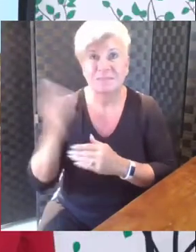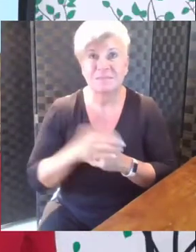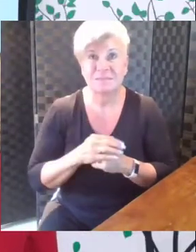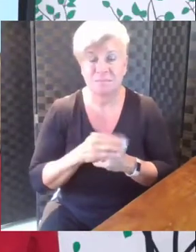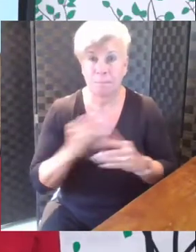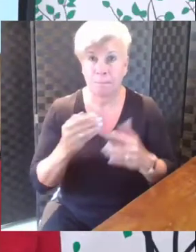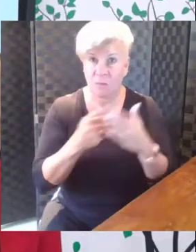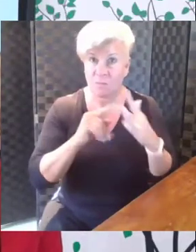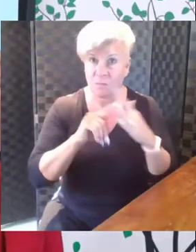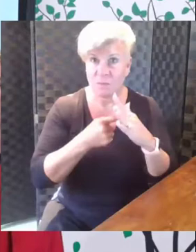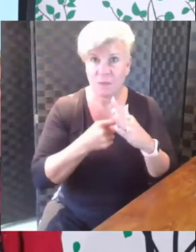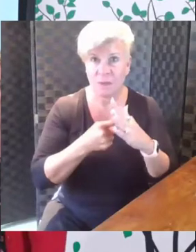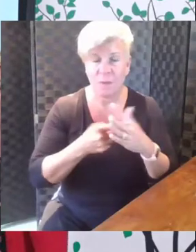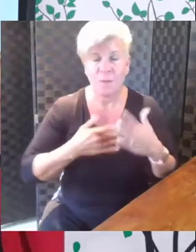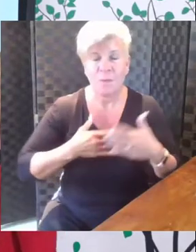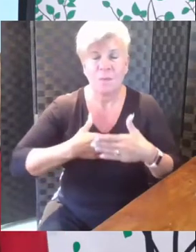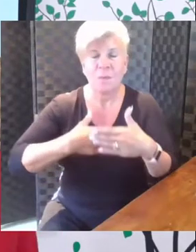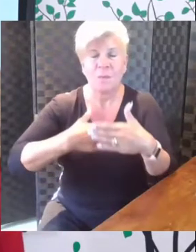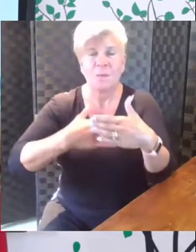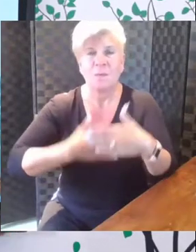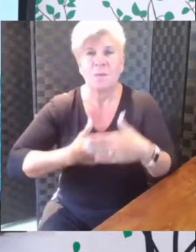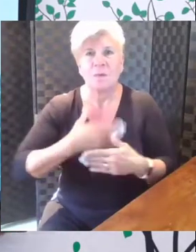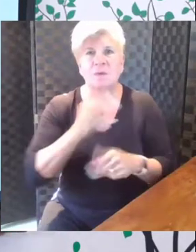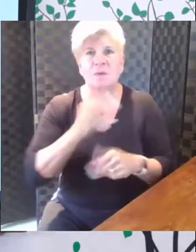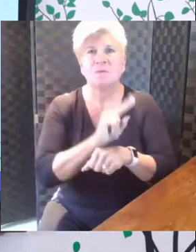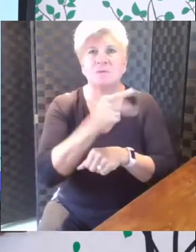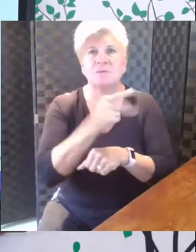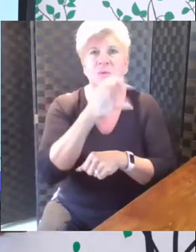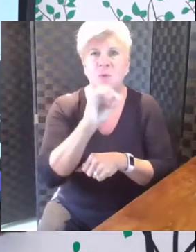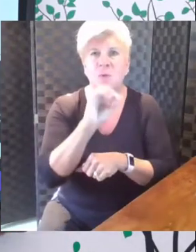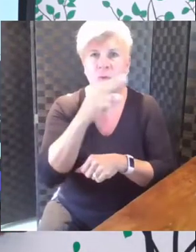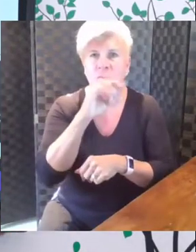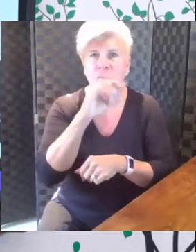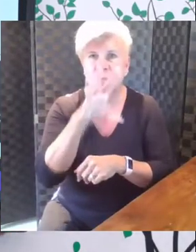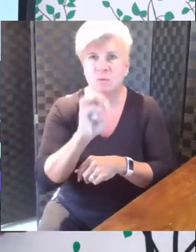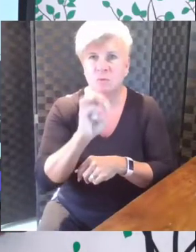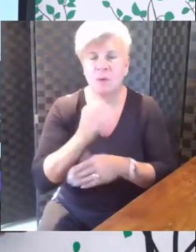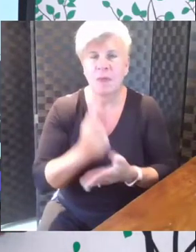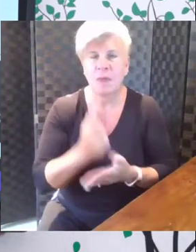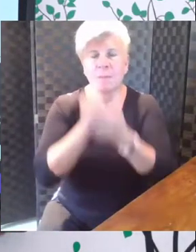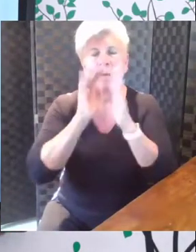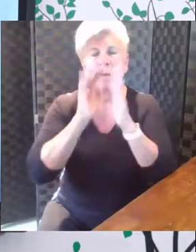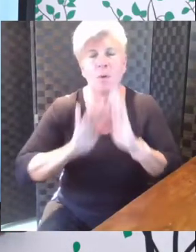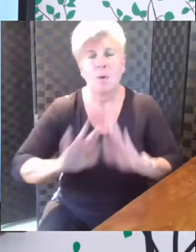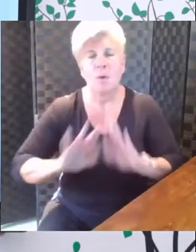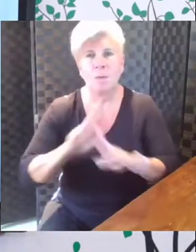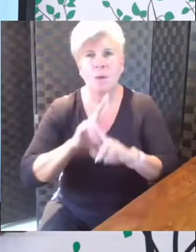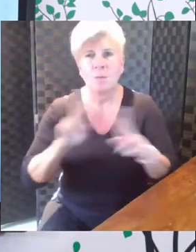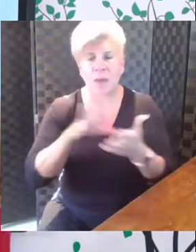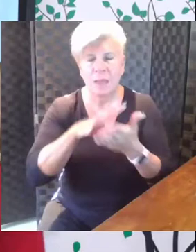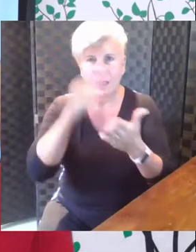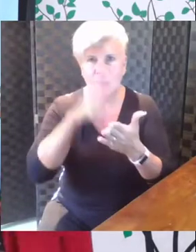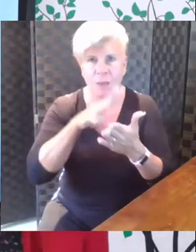started, let's do a go noodle to get ourselves calm, alert, and ready to learn.